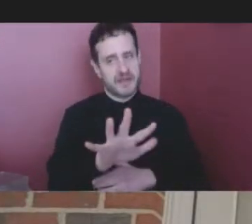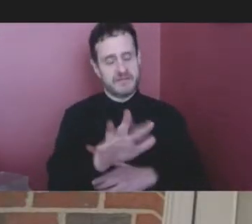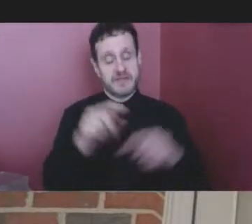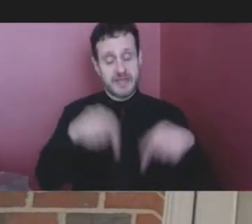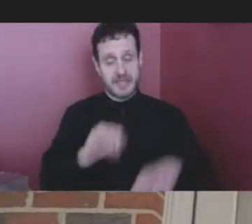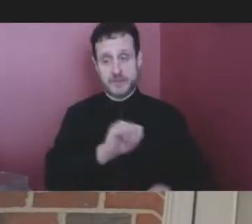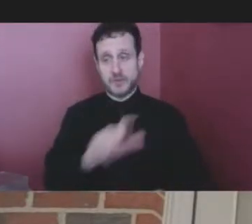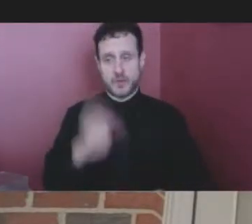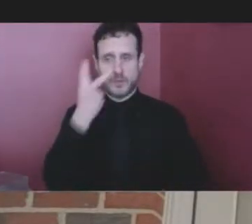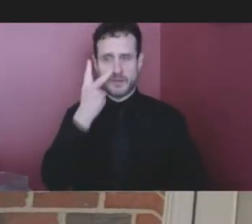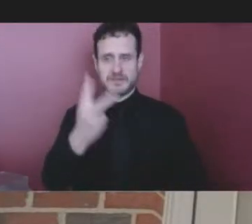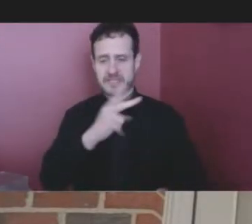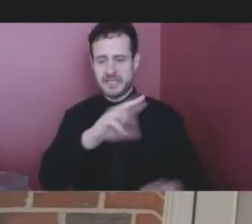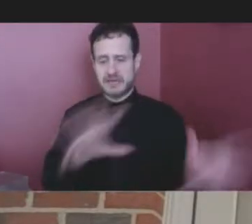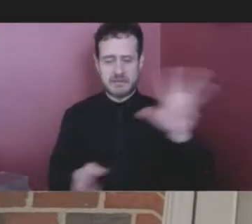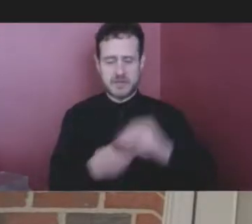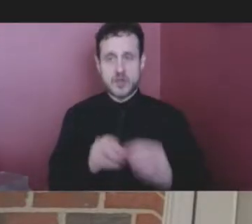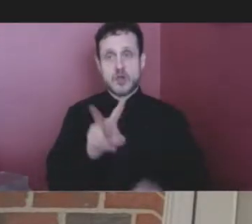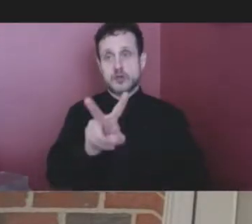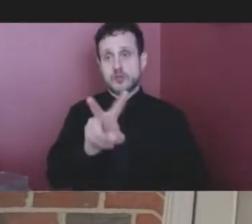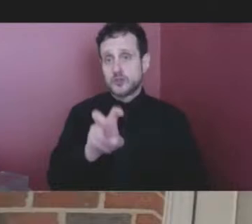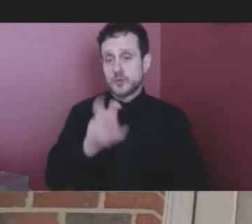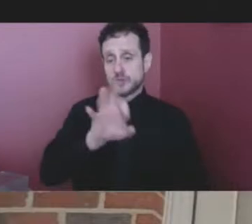a total of